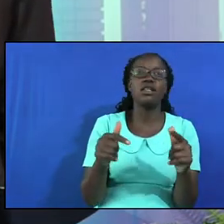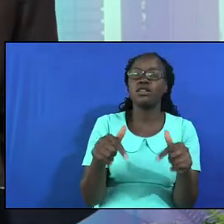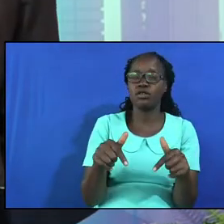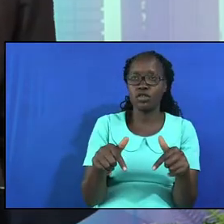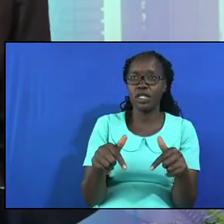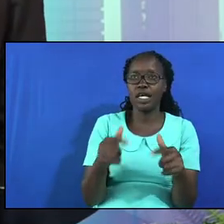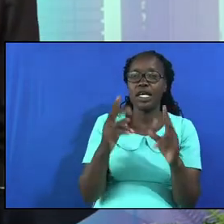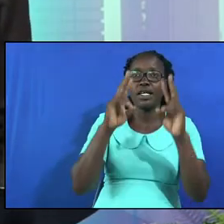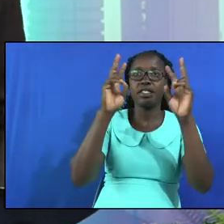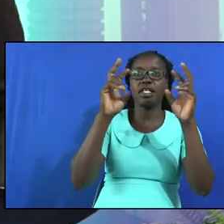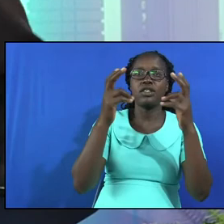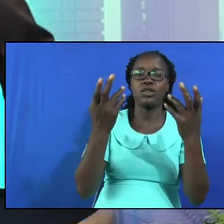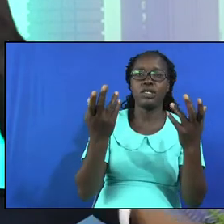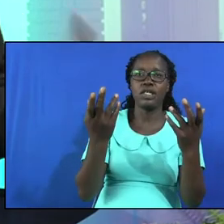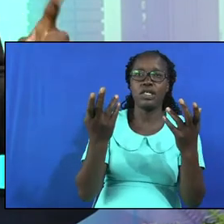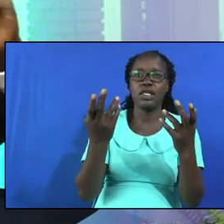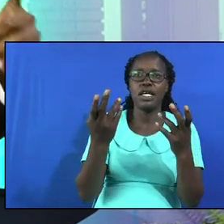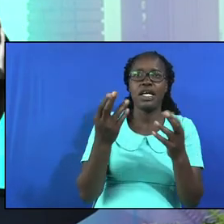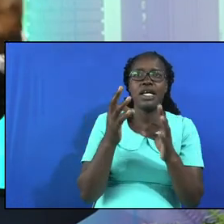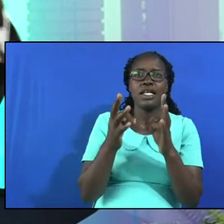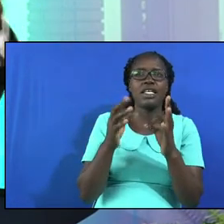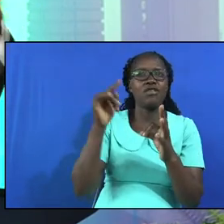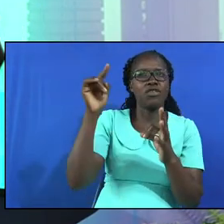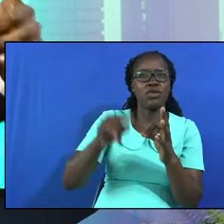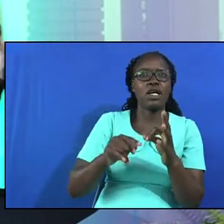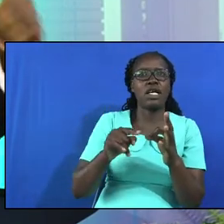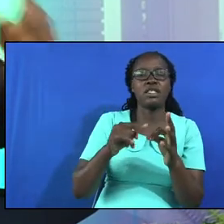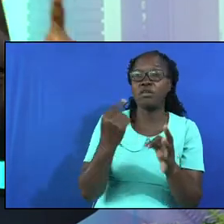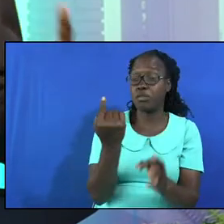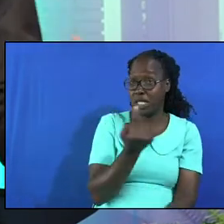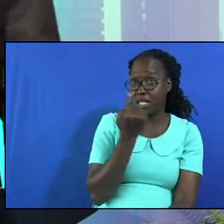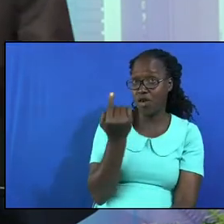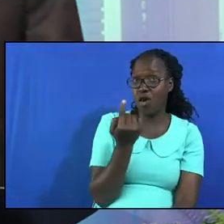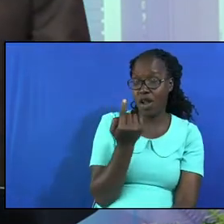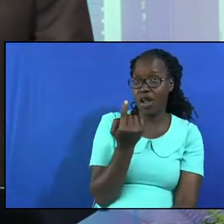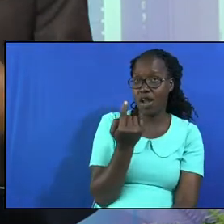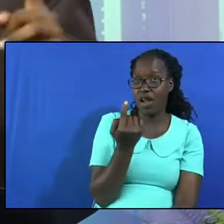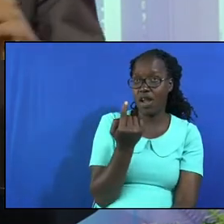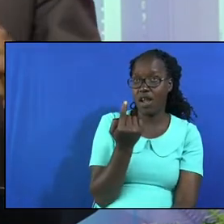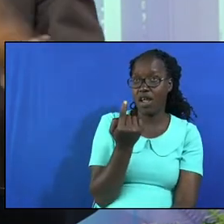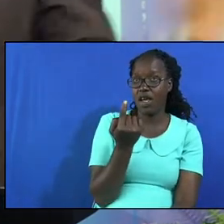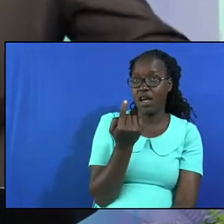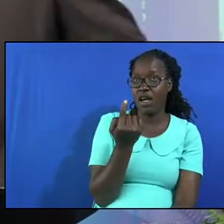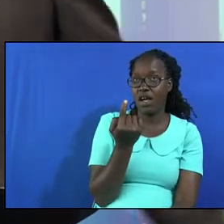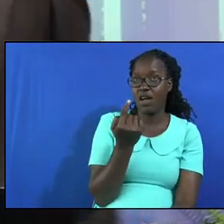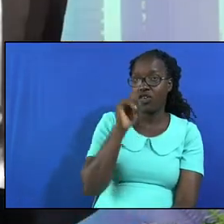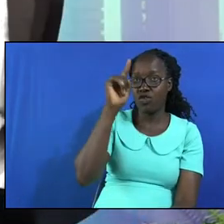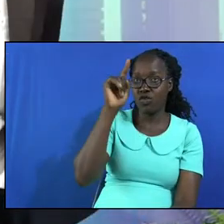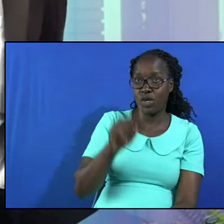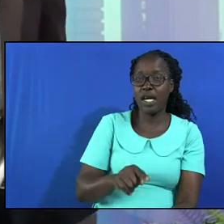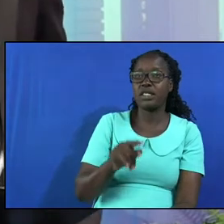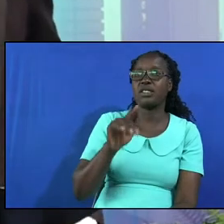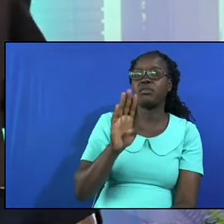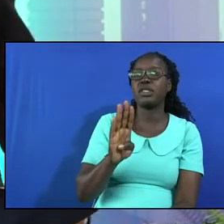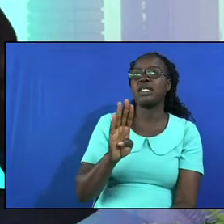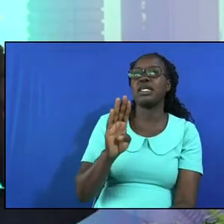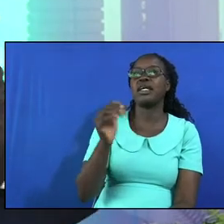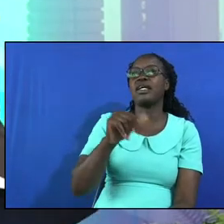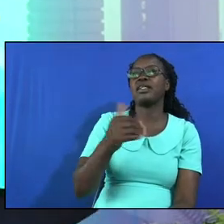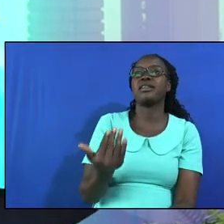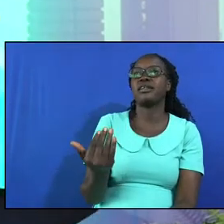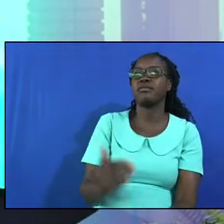day is titled, "If you can't be single, you can't be anything."